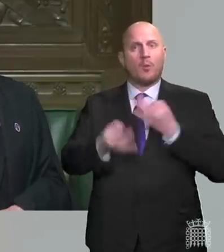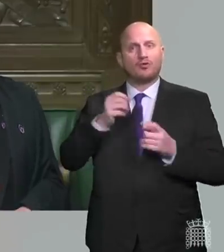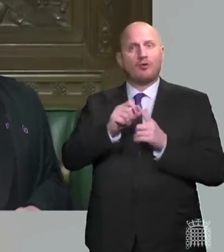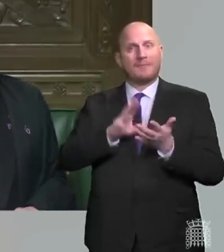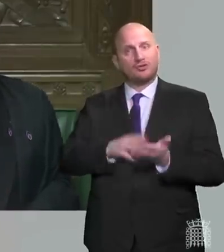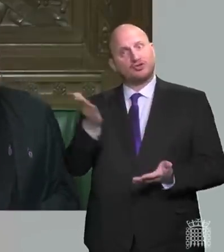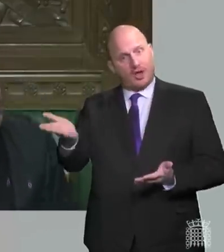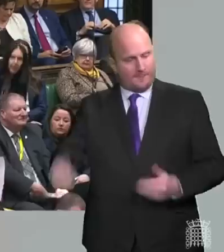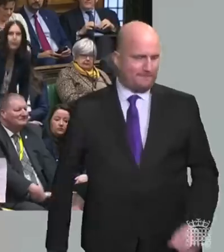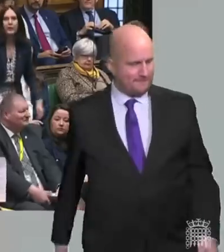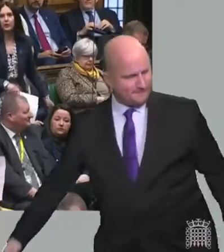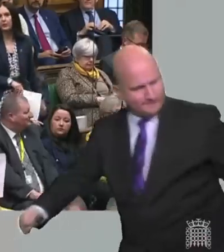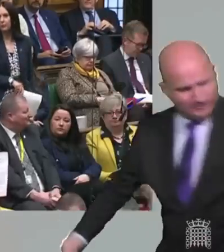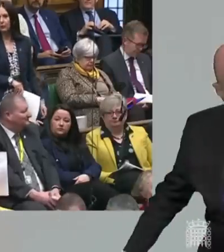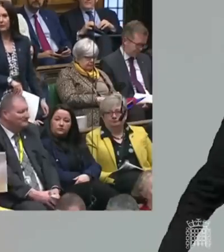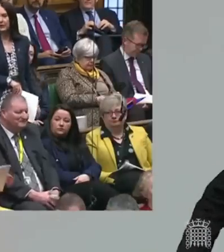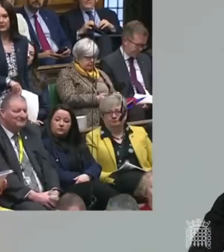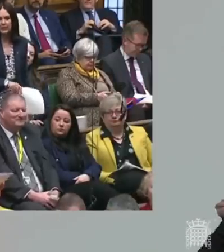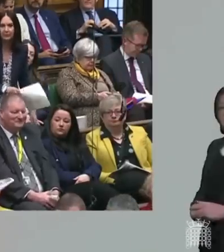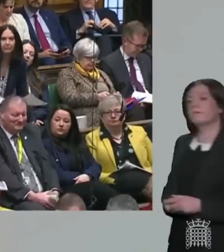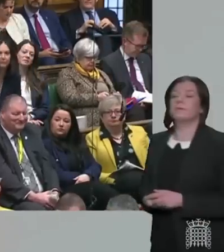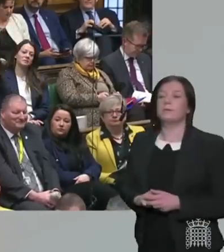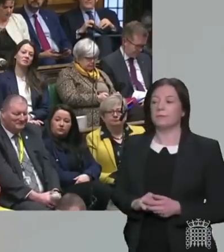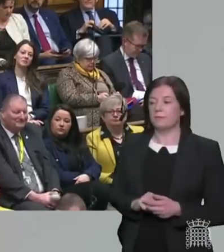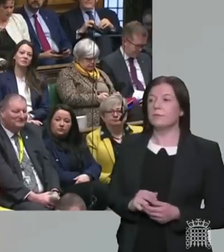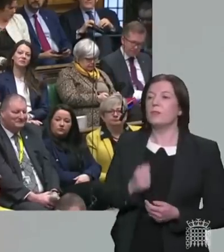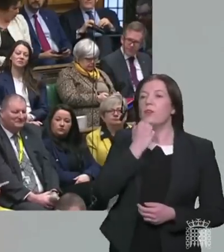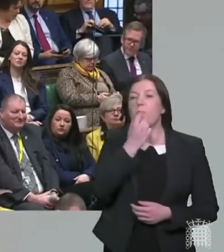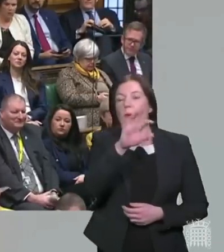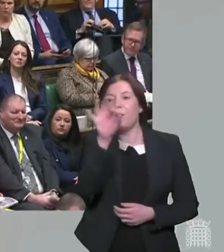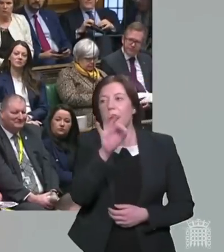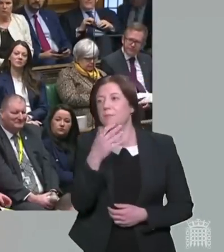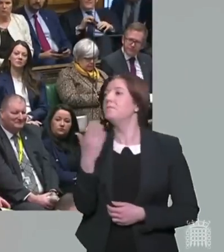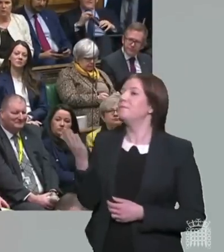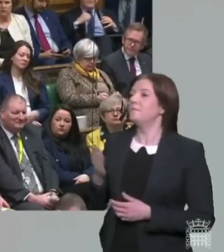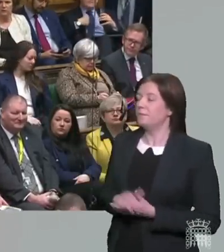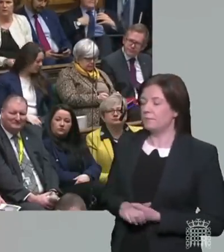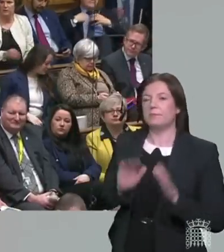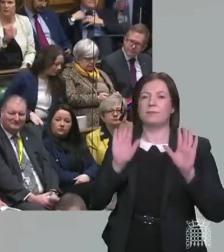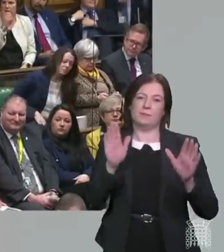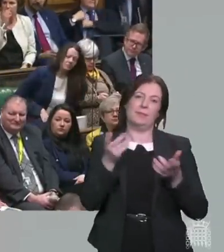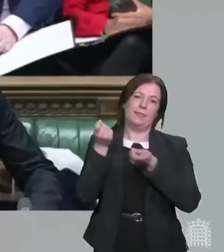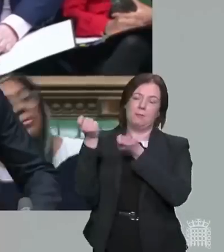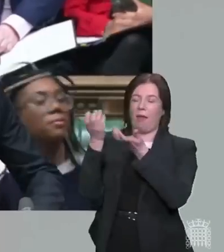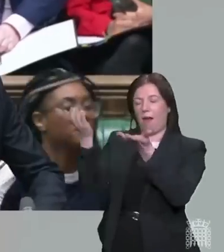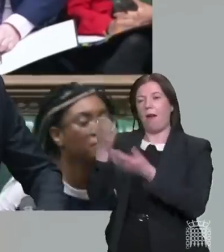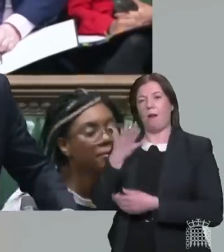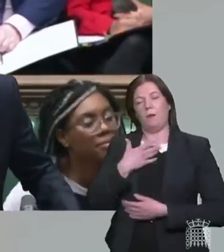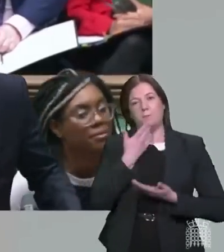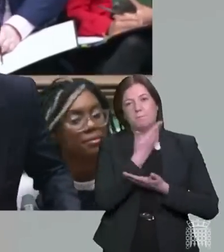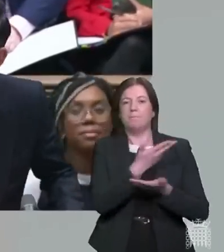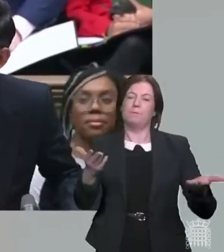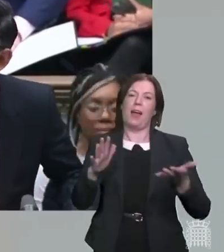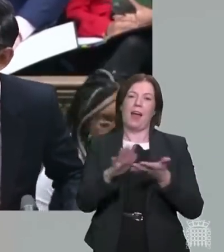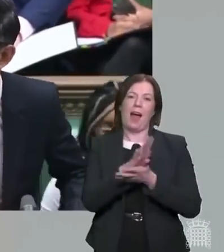Minister Margaret Farrier. Question number 1, Mr. Speaker. Minister. Mr. Speaker, can I start by wishing everyone